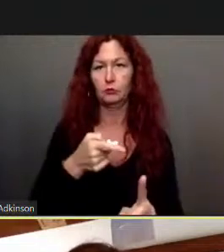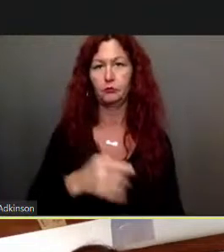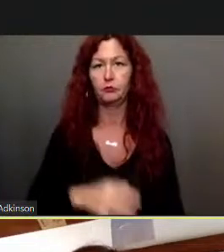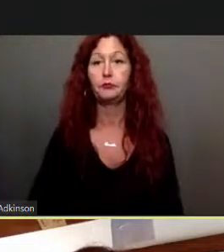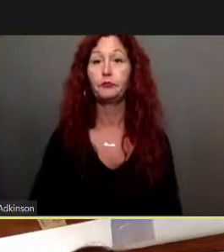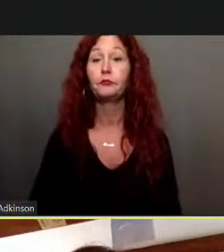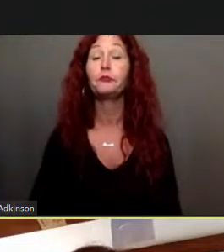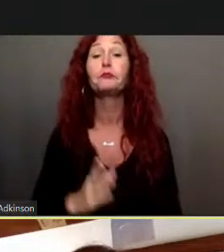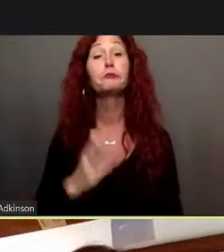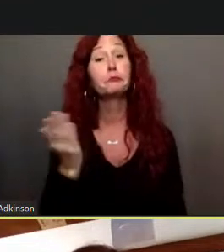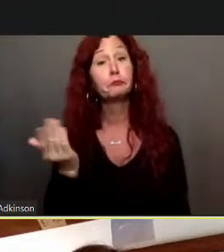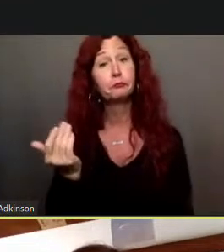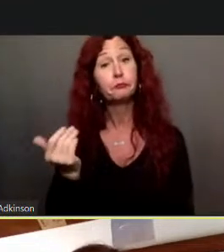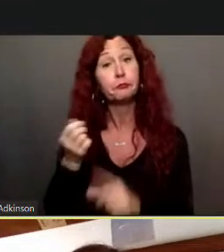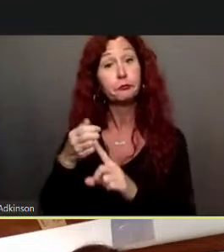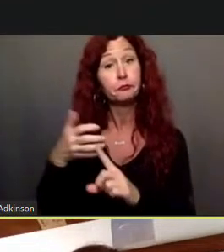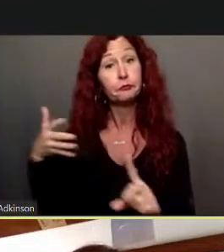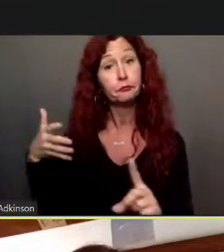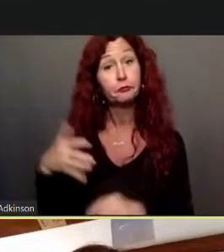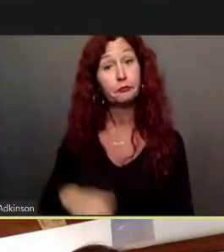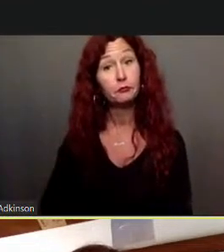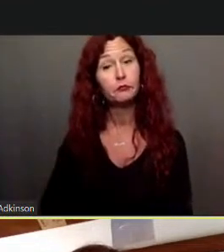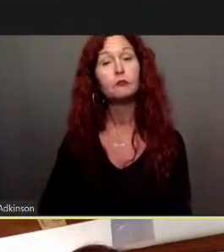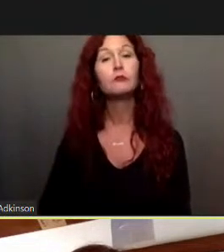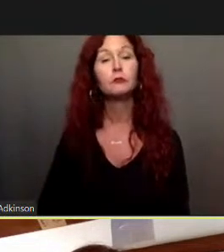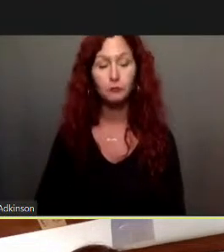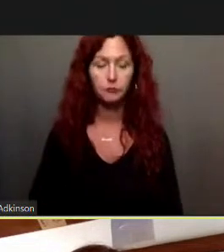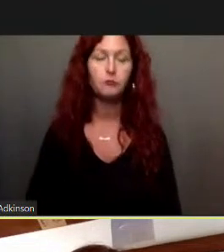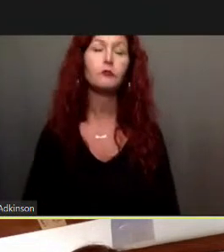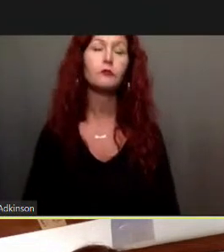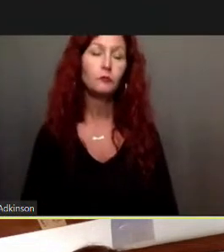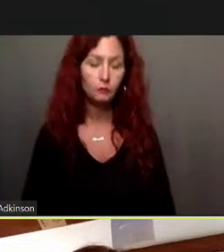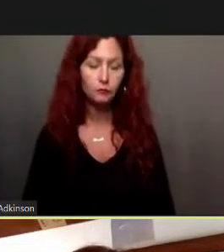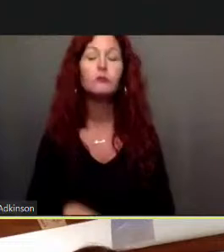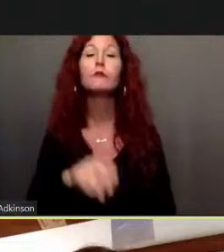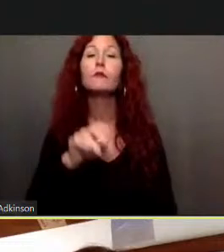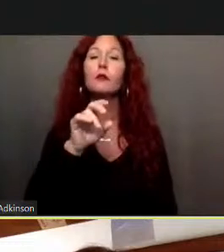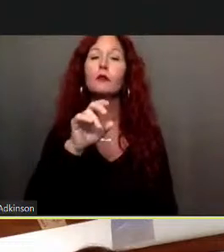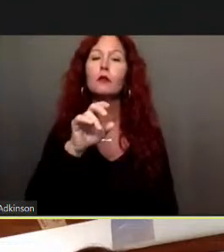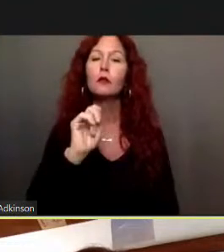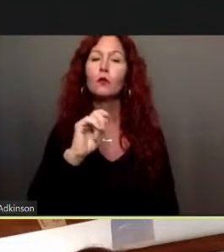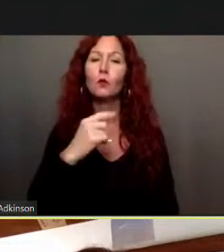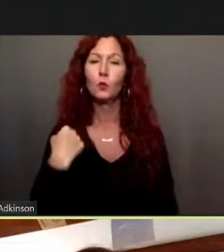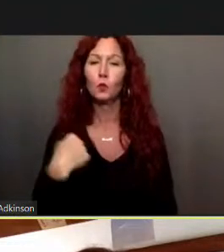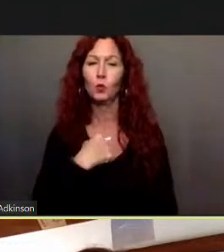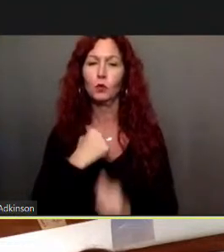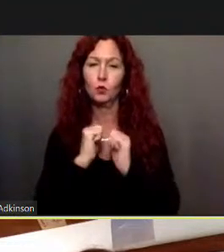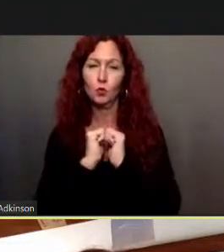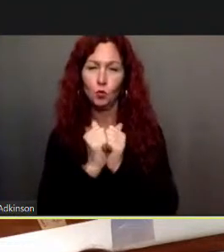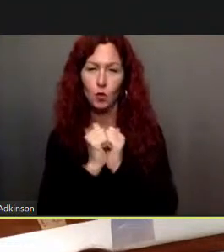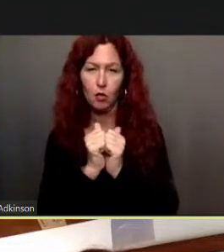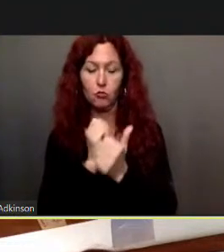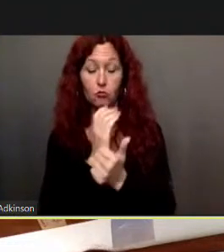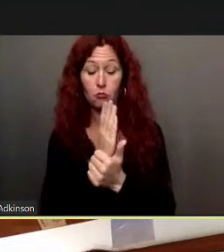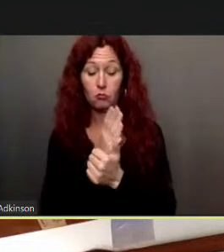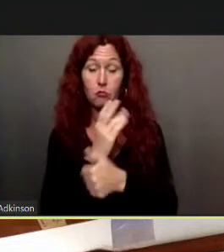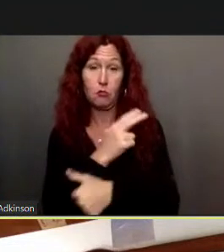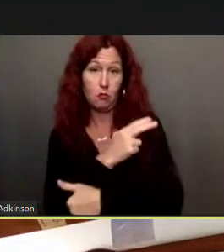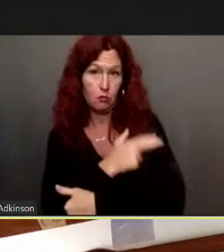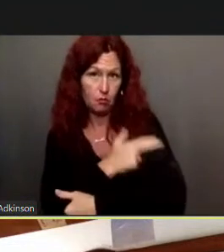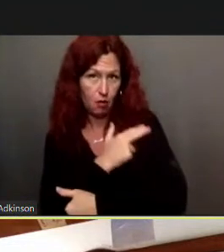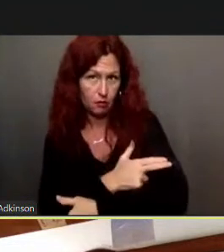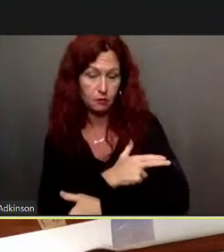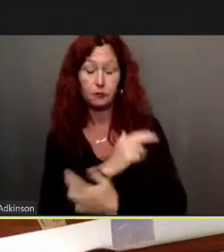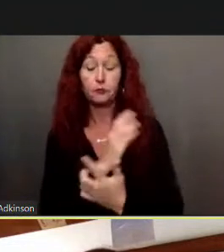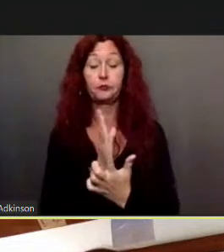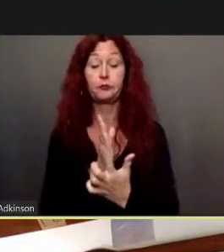We're going to be working with the hospitals and the Florida Department of Health so we can identify people who have no other way of being